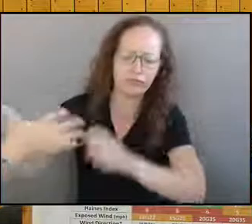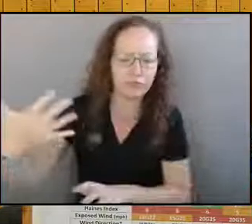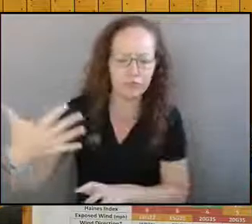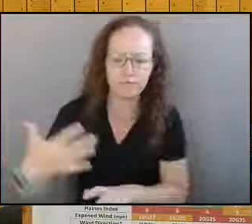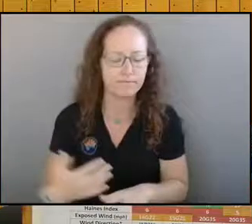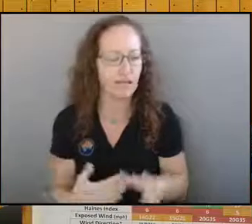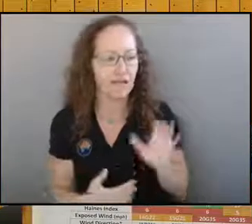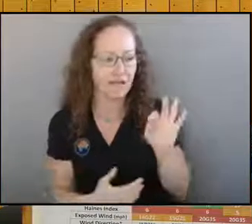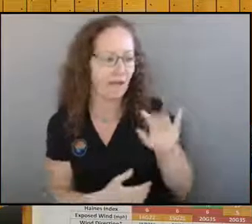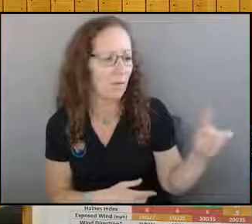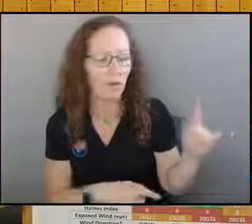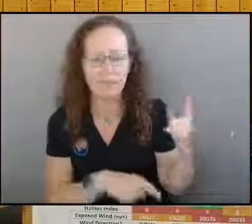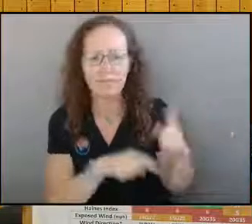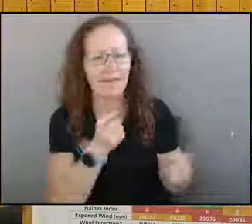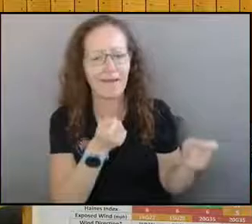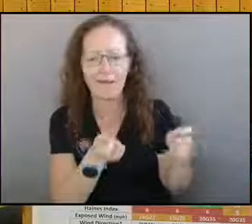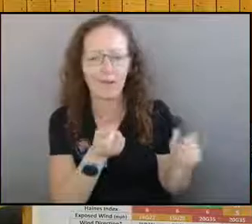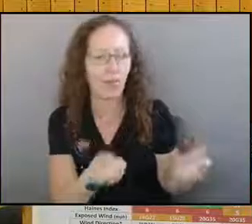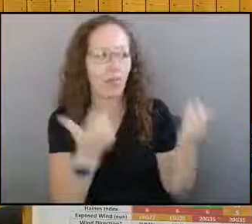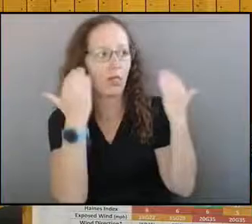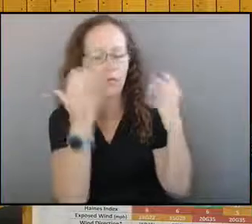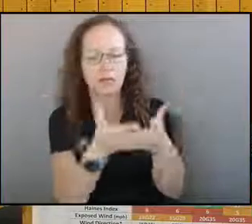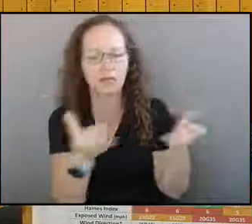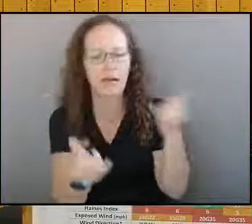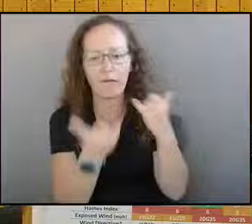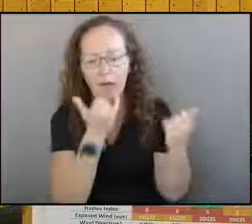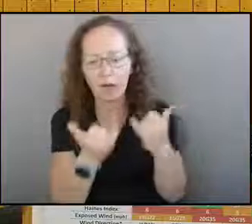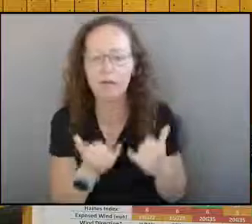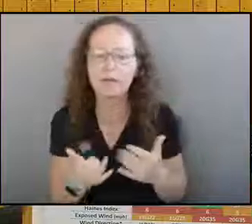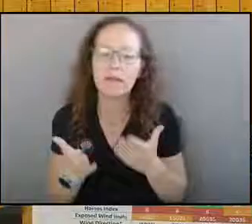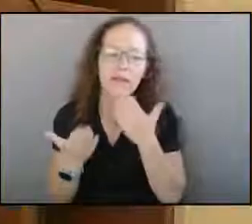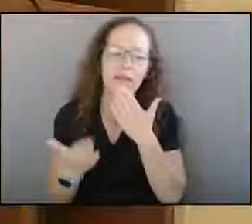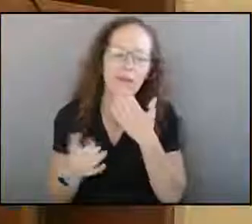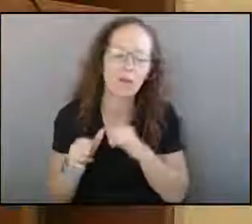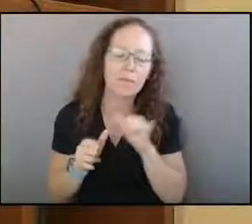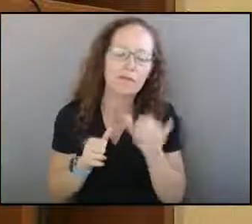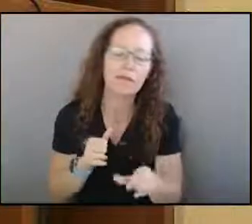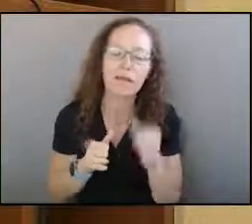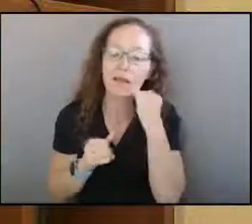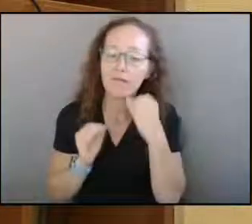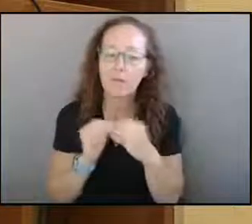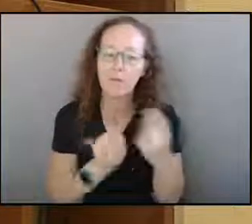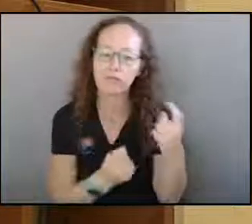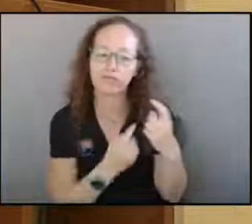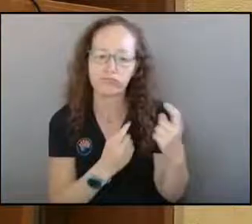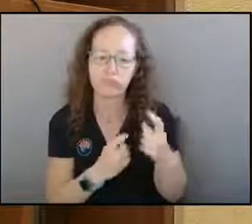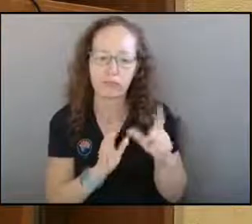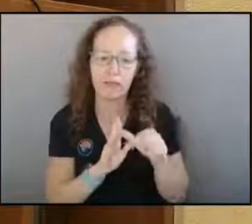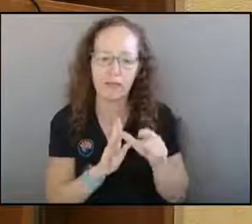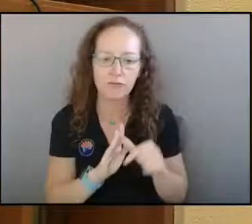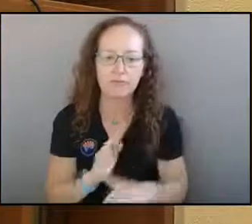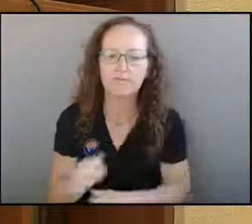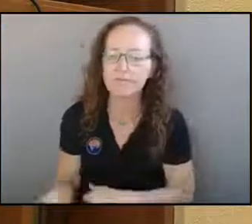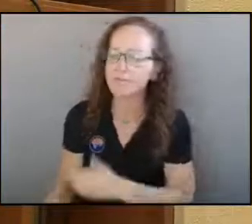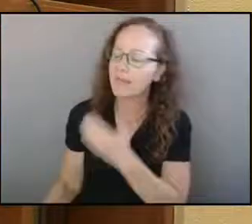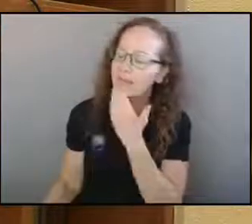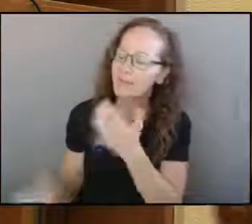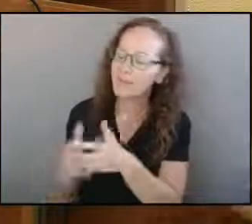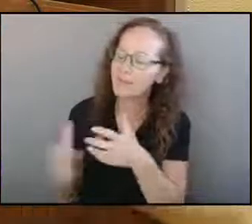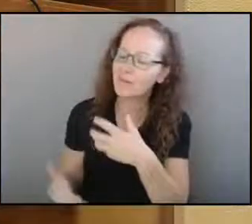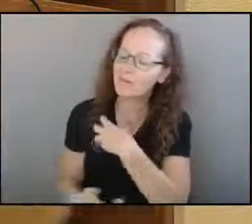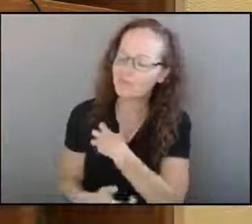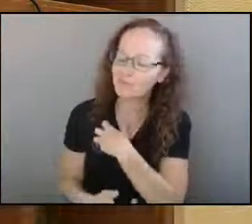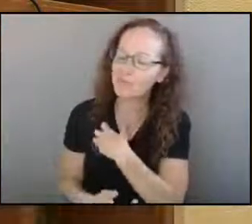calls. Thank you guys, and I'll stick around if anybody has questions. Thank you so much, Sheriff. We really appreciate